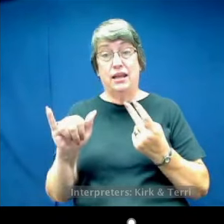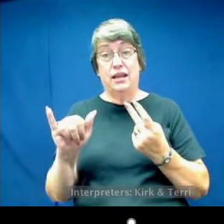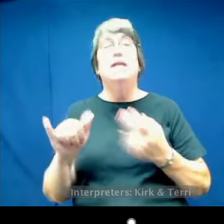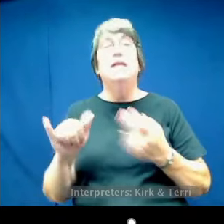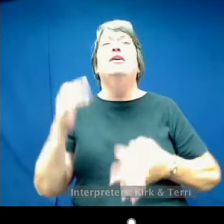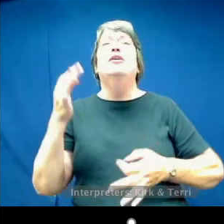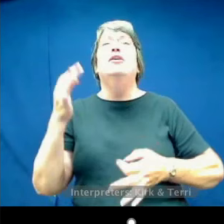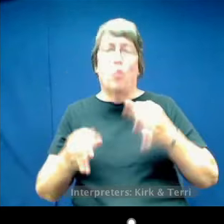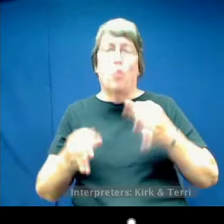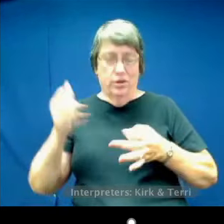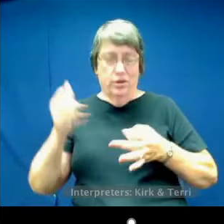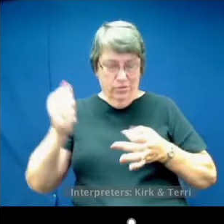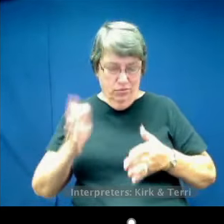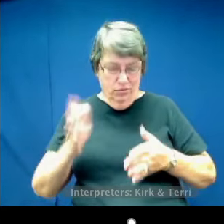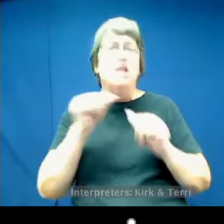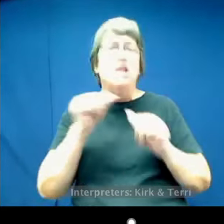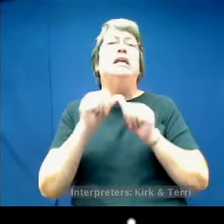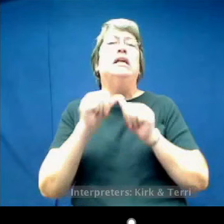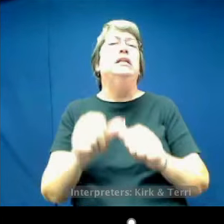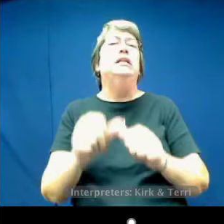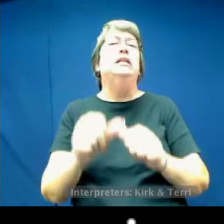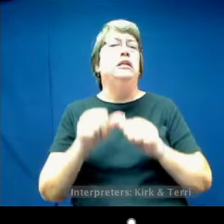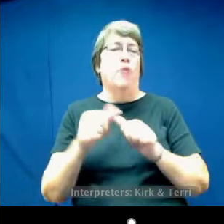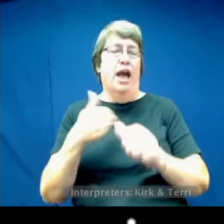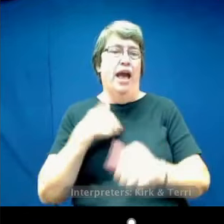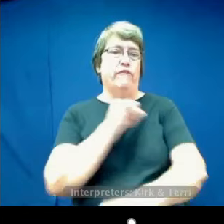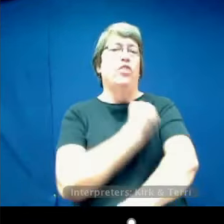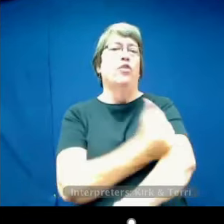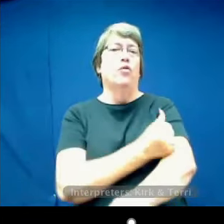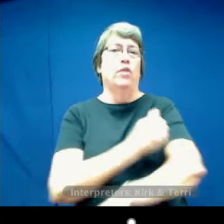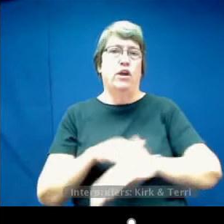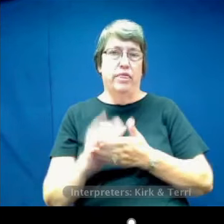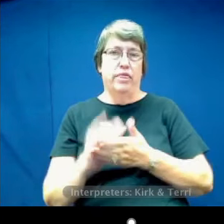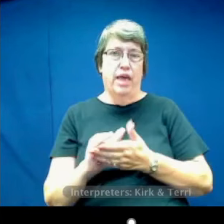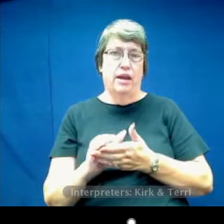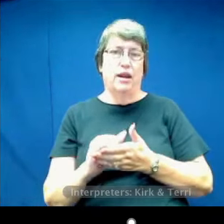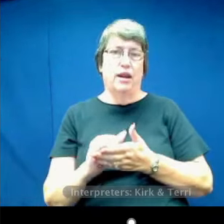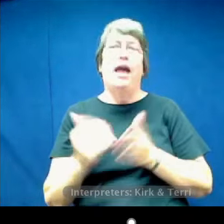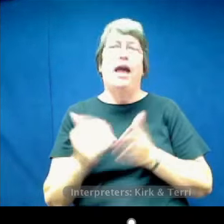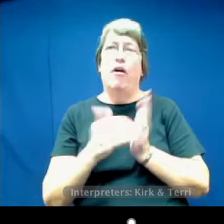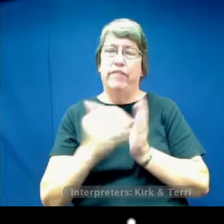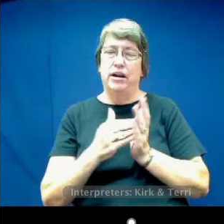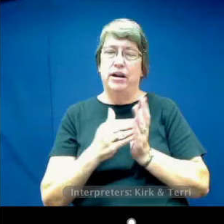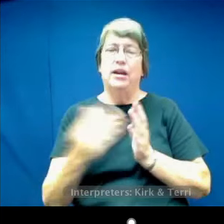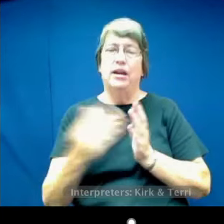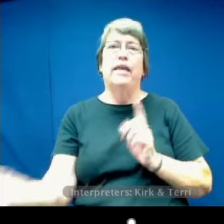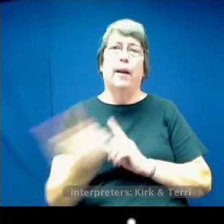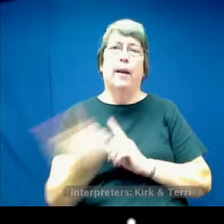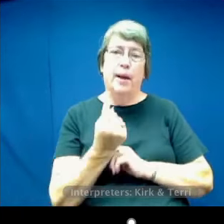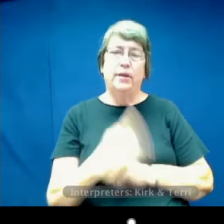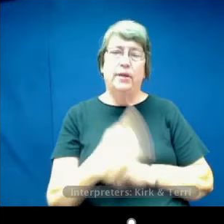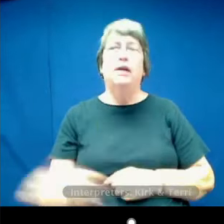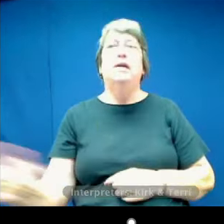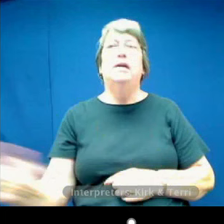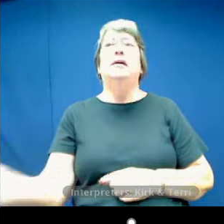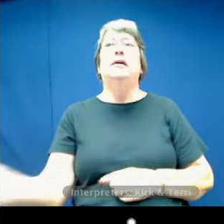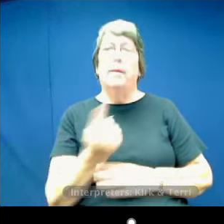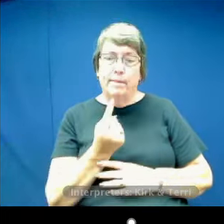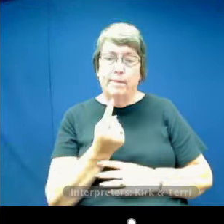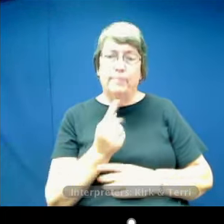cases, and they come back, and they come back, and they come back, because people always want to